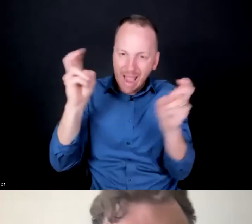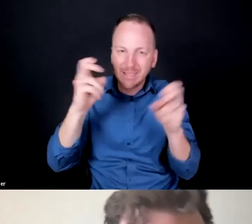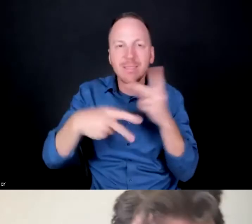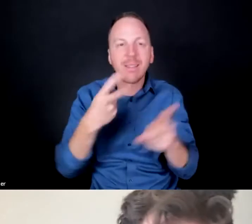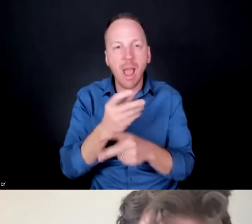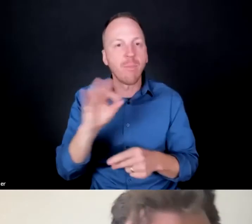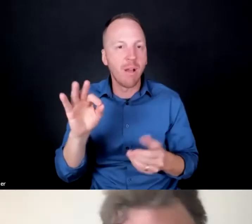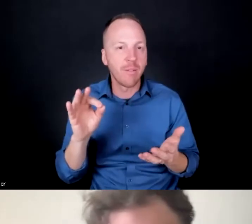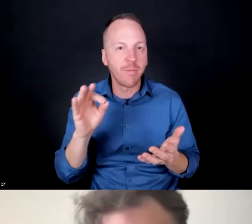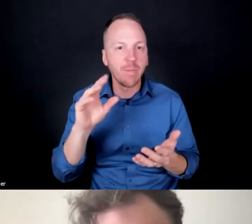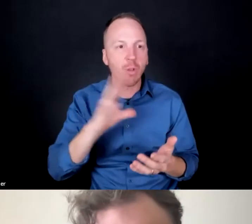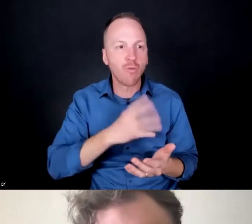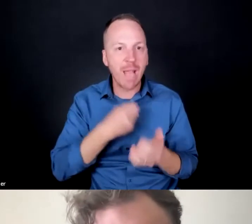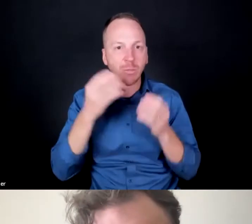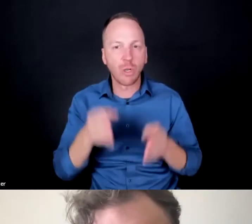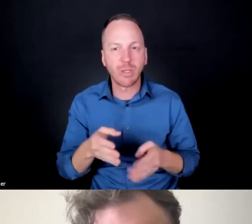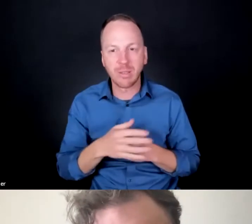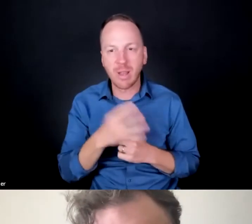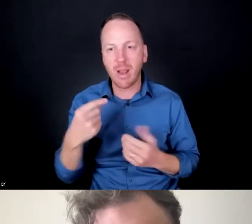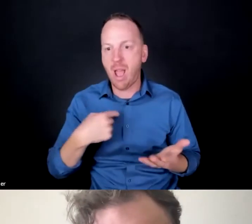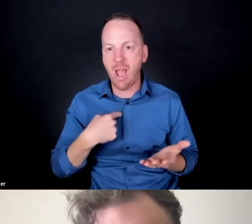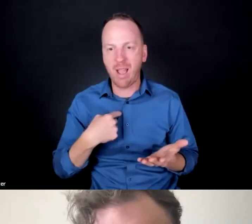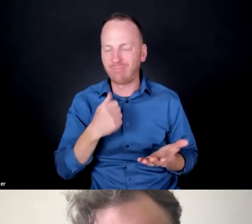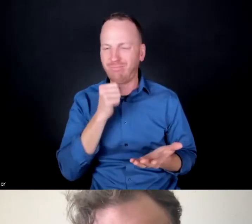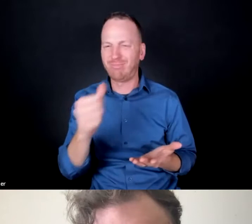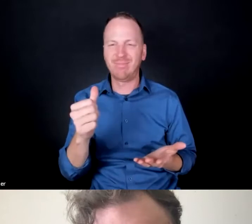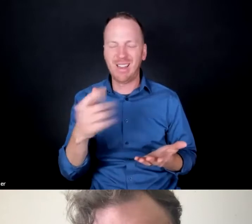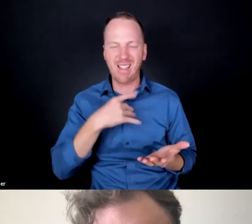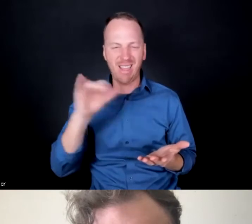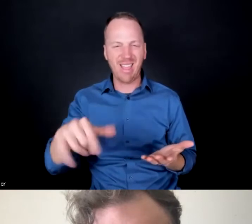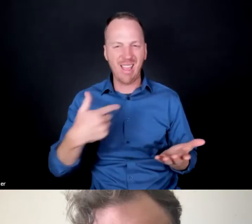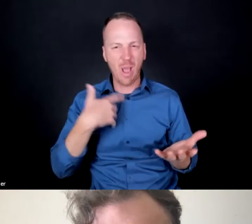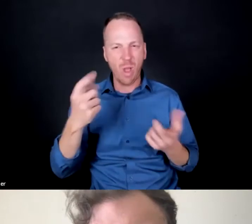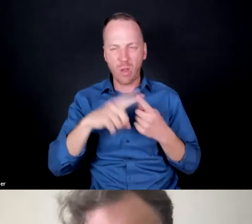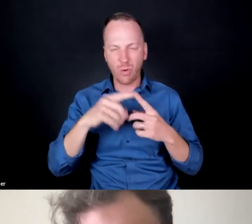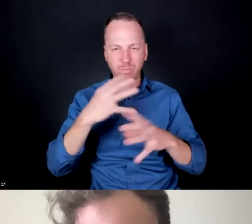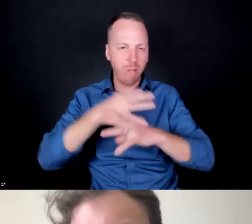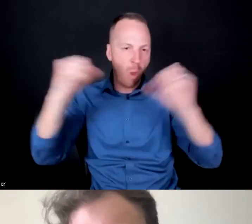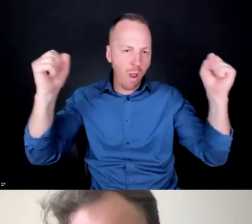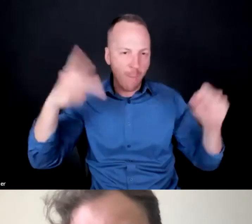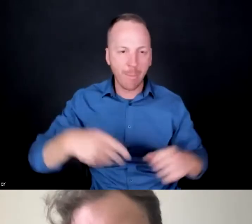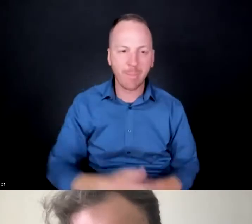of trans person. And I just didn't like any of that. I wanted to blow it up.